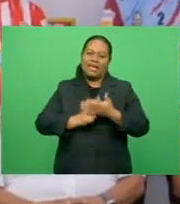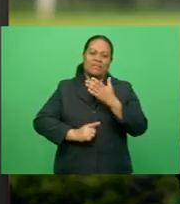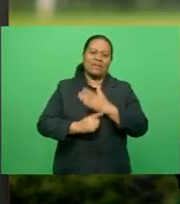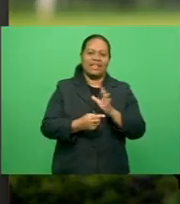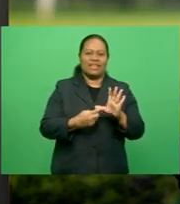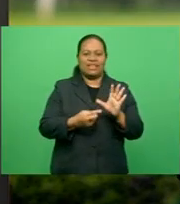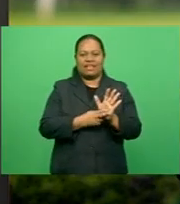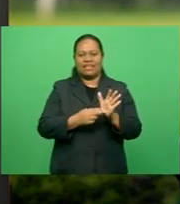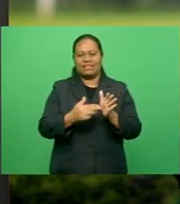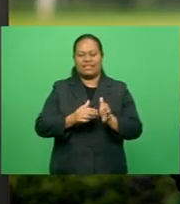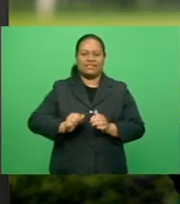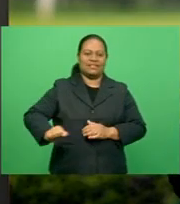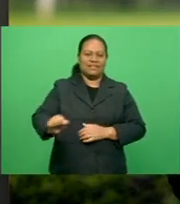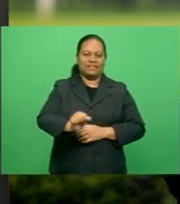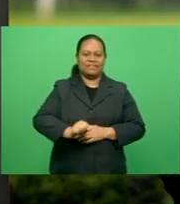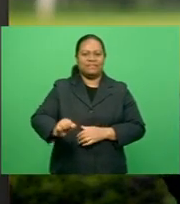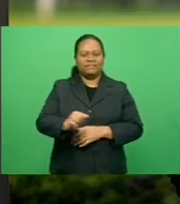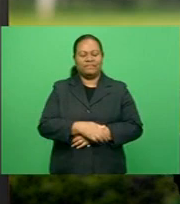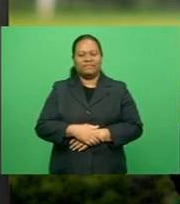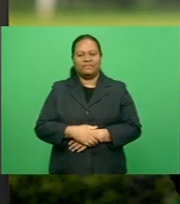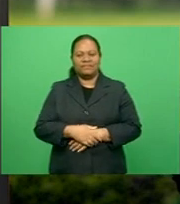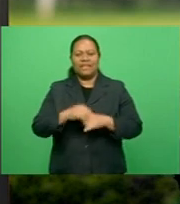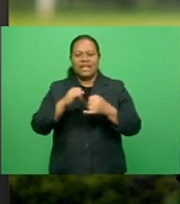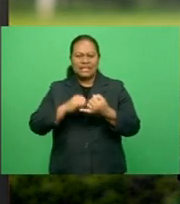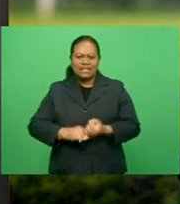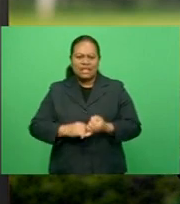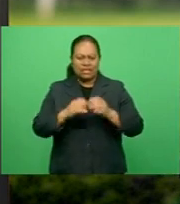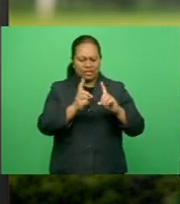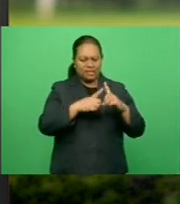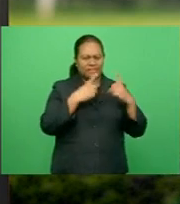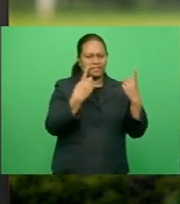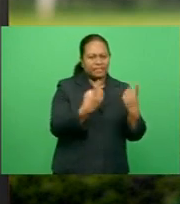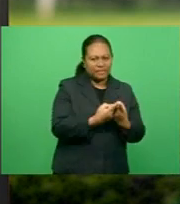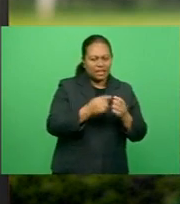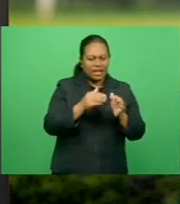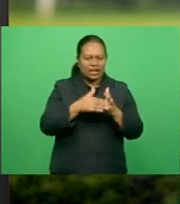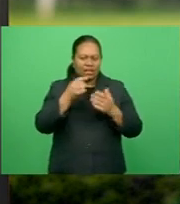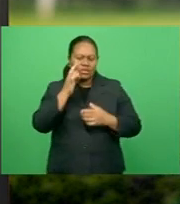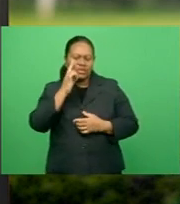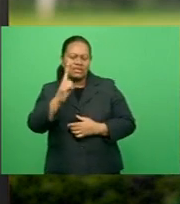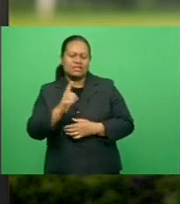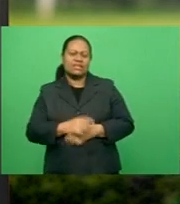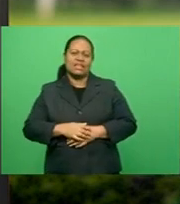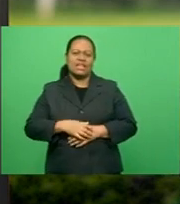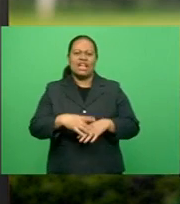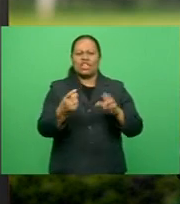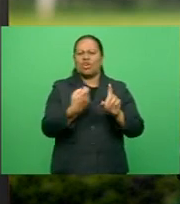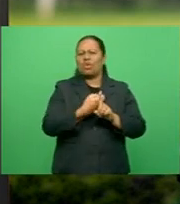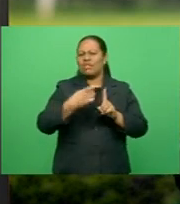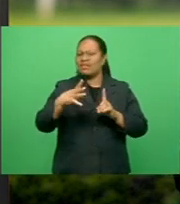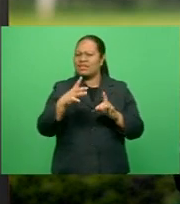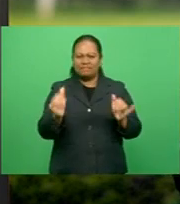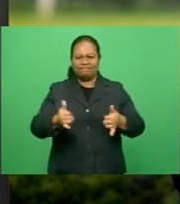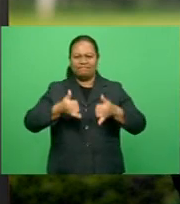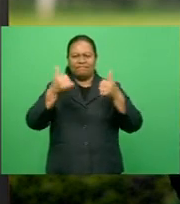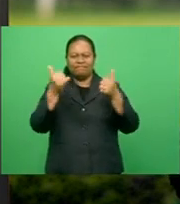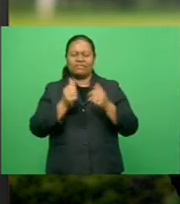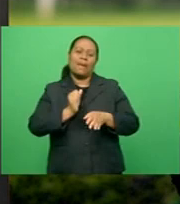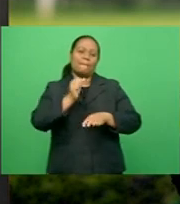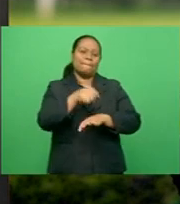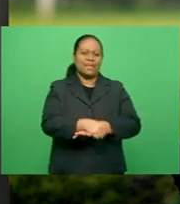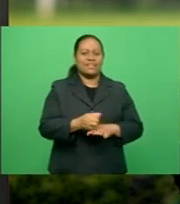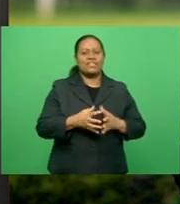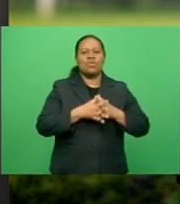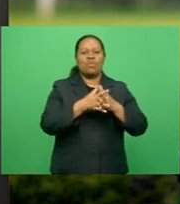Suva. The Southern Division defied all odds to win the Kontiki Finance IDC title after beating